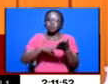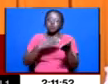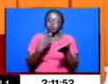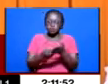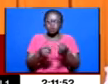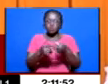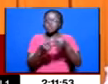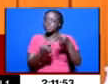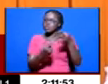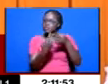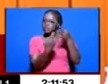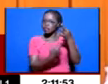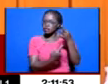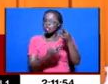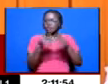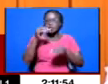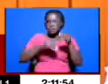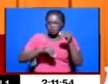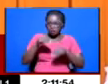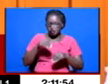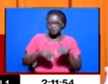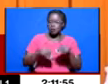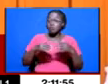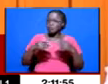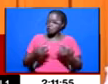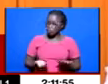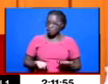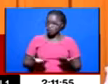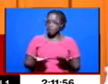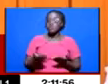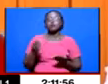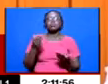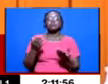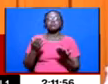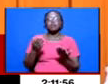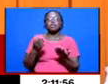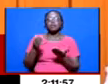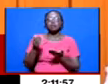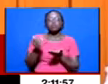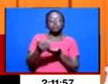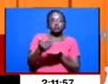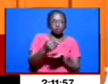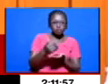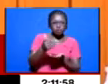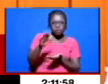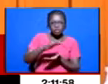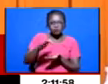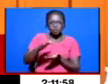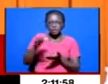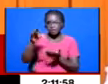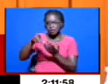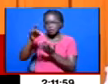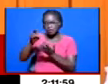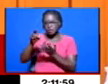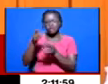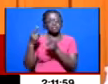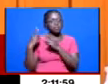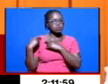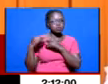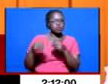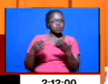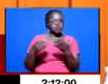3, referendums or constitutional assembly elected and mandated. We find the